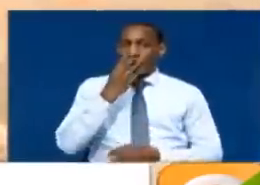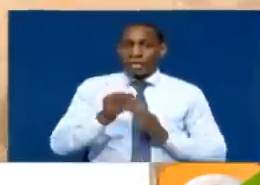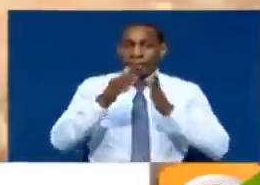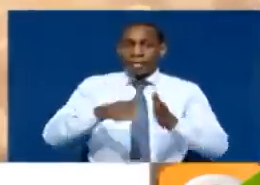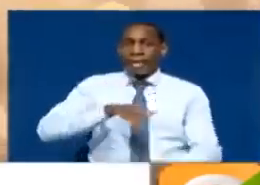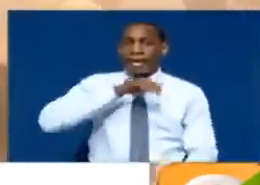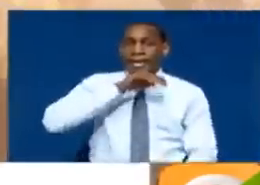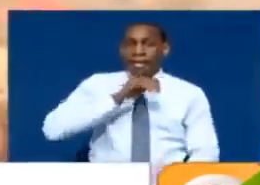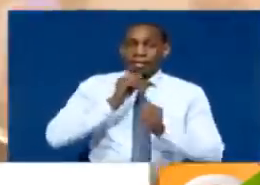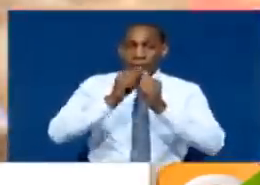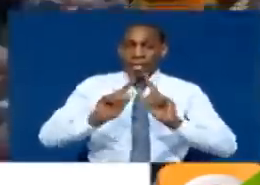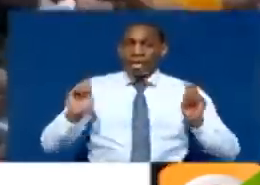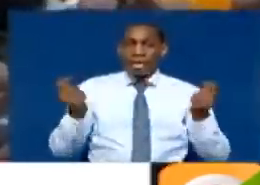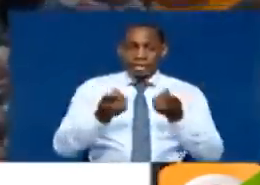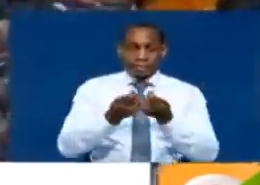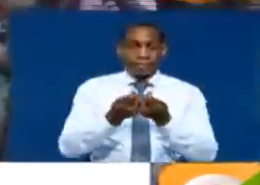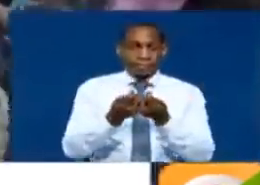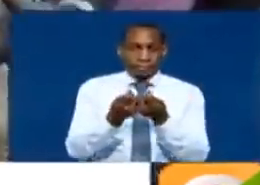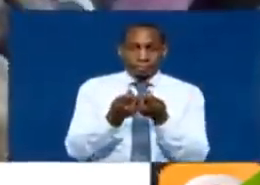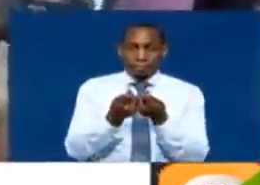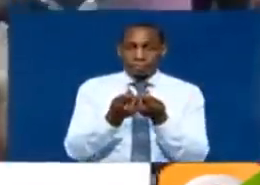ODM leader Raila Odinga and his brigade